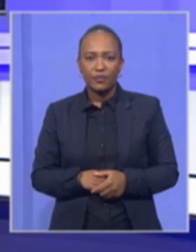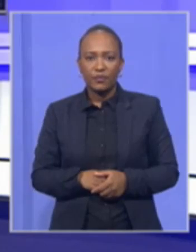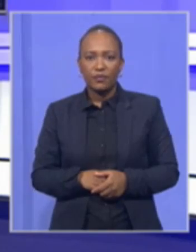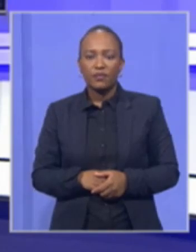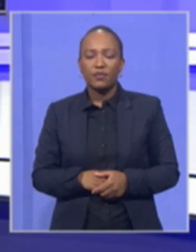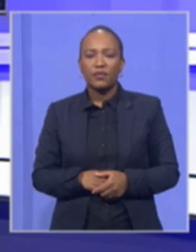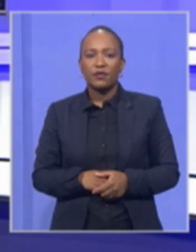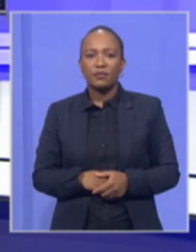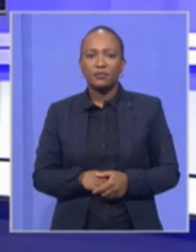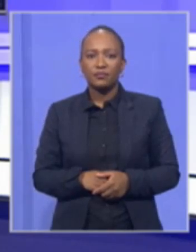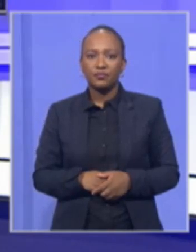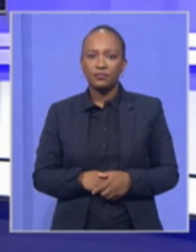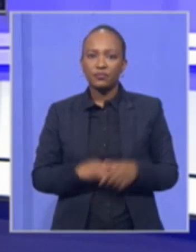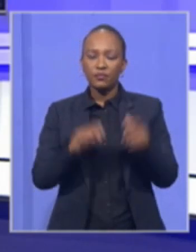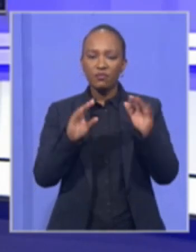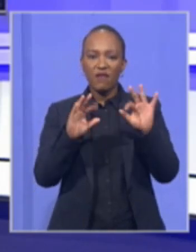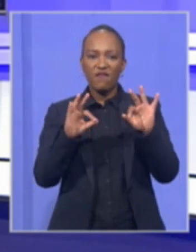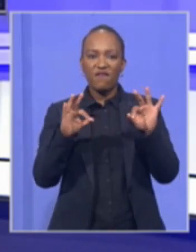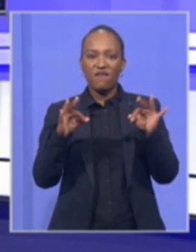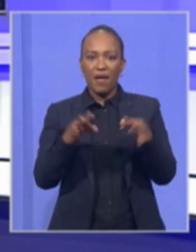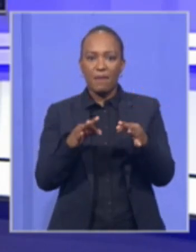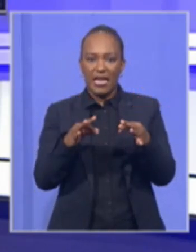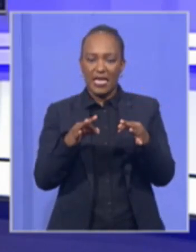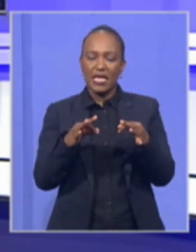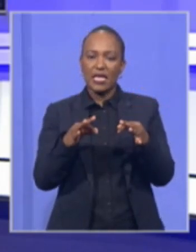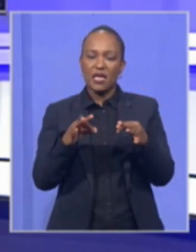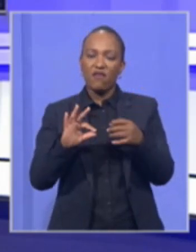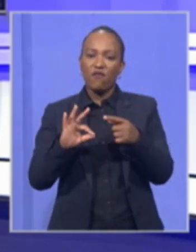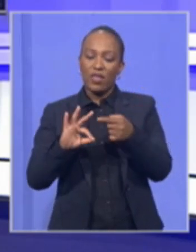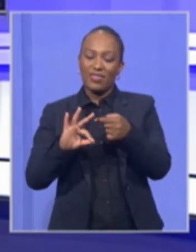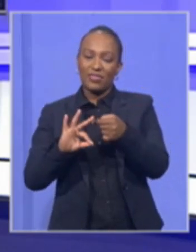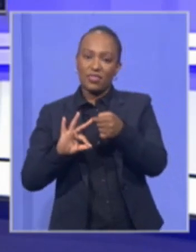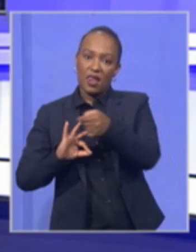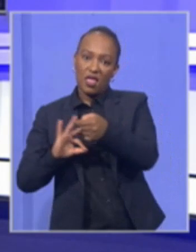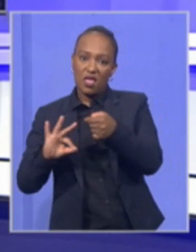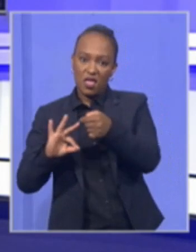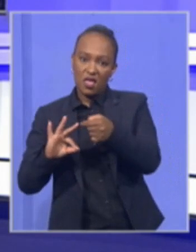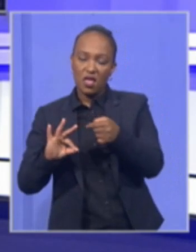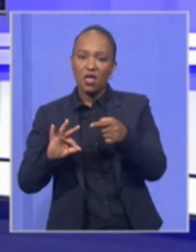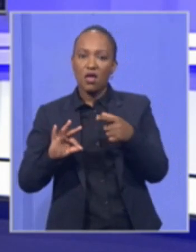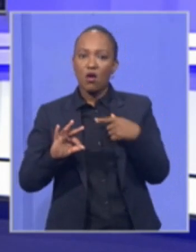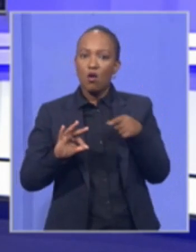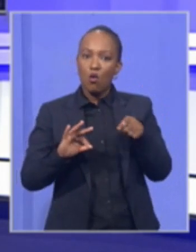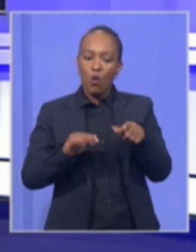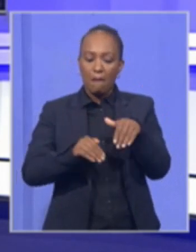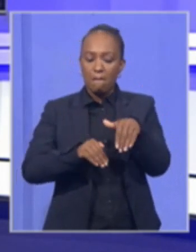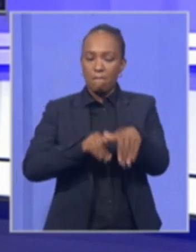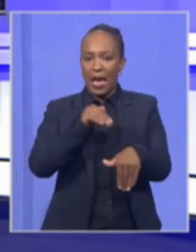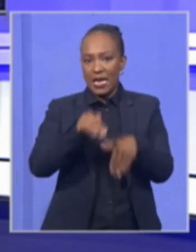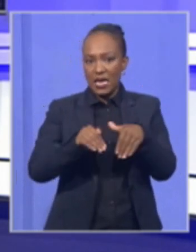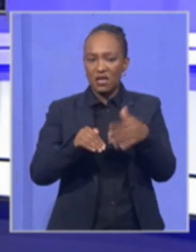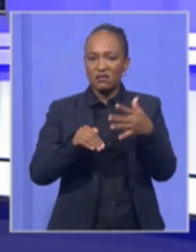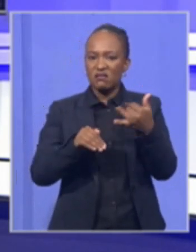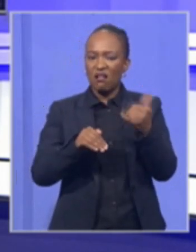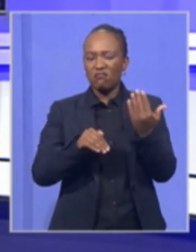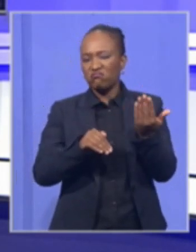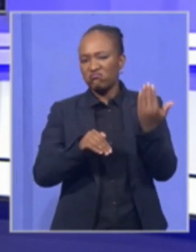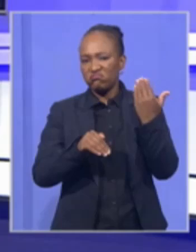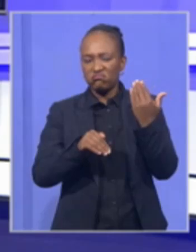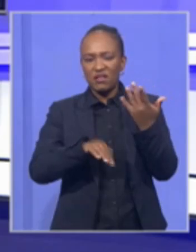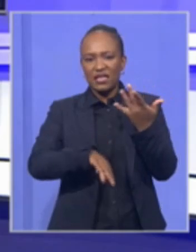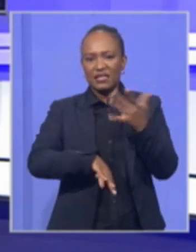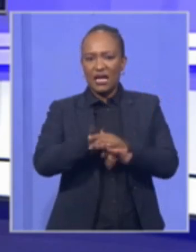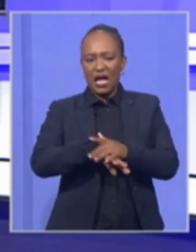Ba malapa ba shumi ba moepo ba bararo ba wesa le go ba gagelwa kampeng ya lefase ka moepong wa Lili ka Barberton province ya